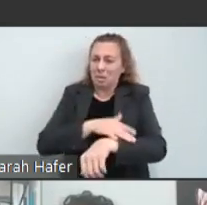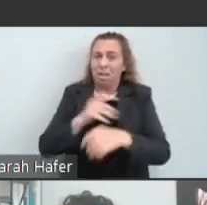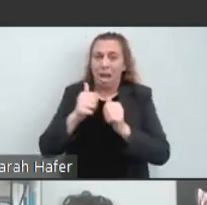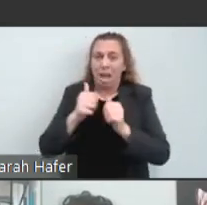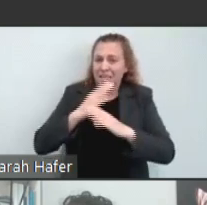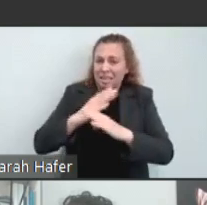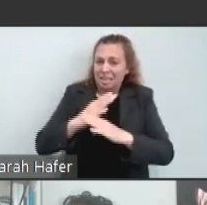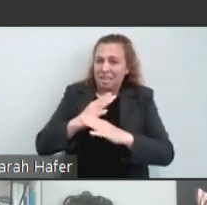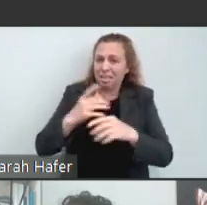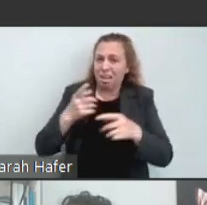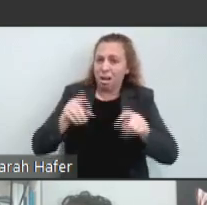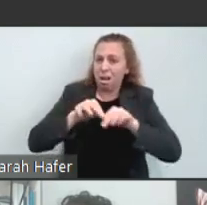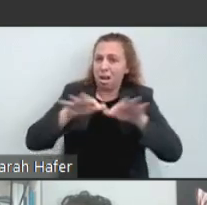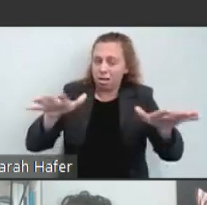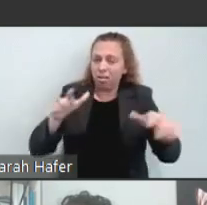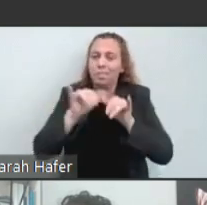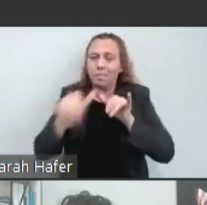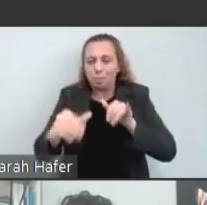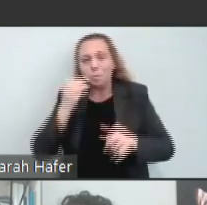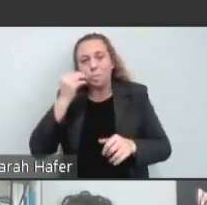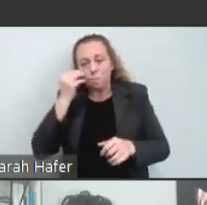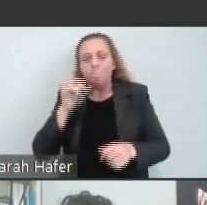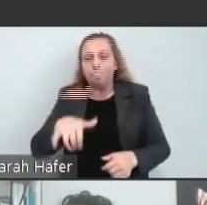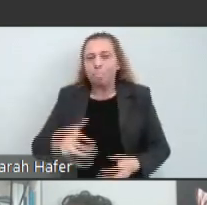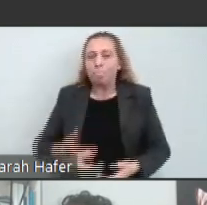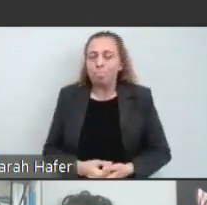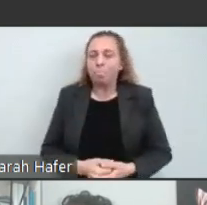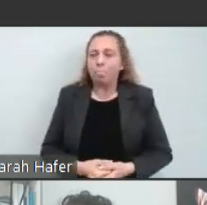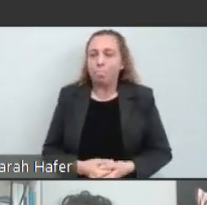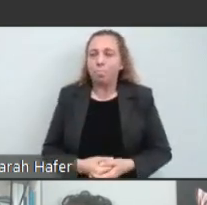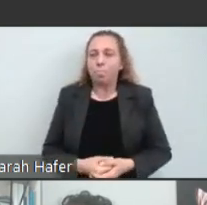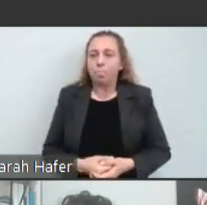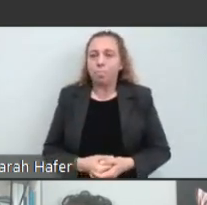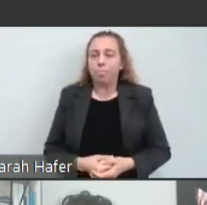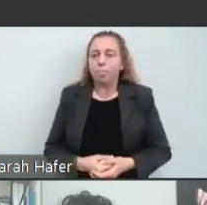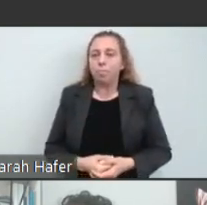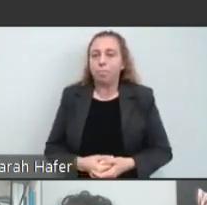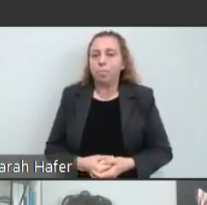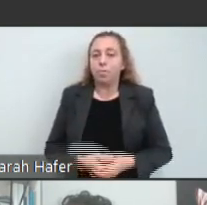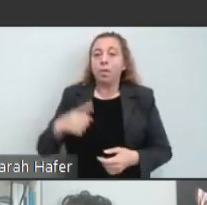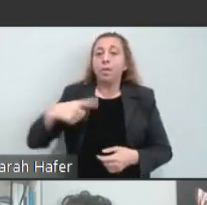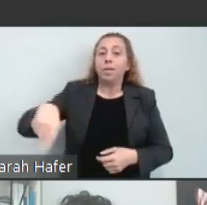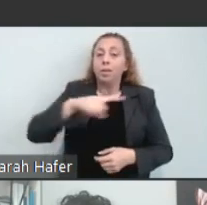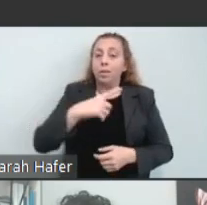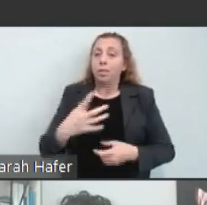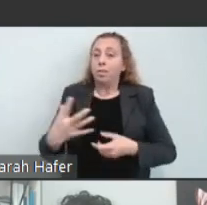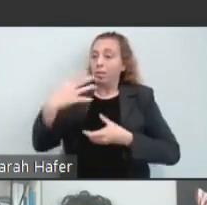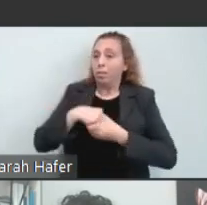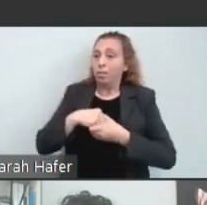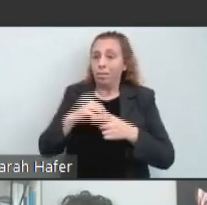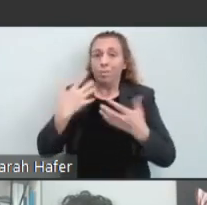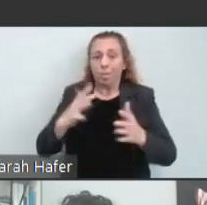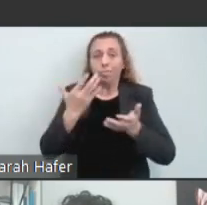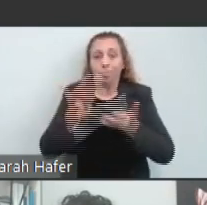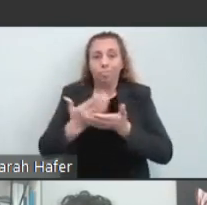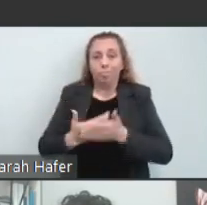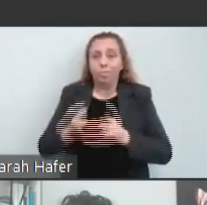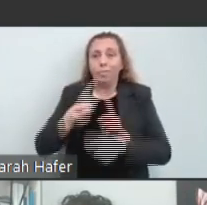able. And by relearning proven efforts like physical distancing and vigilant hand